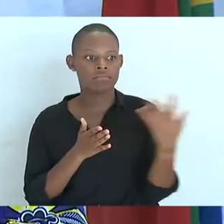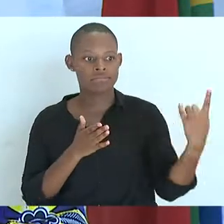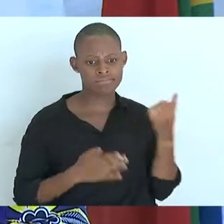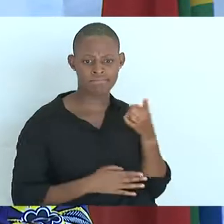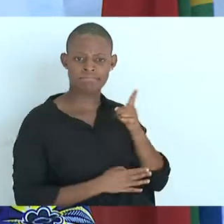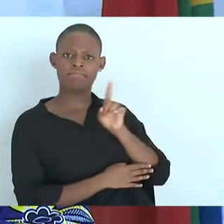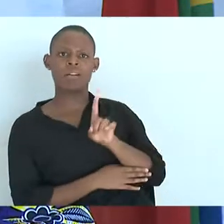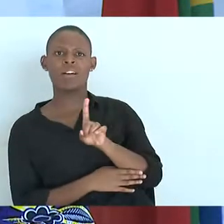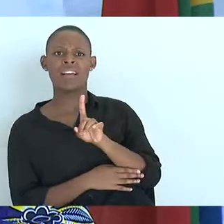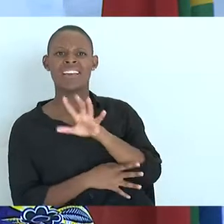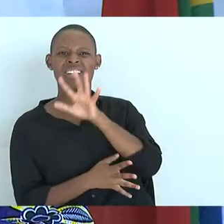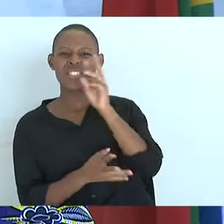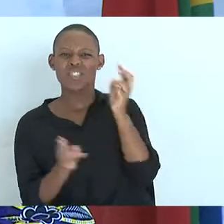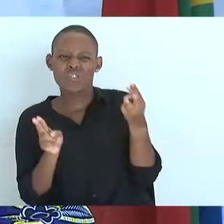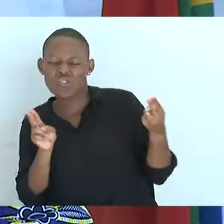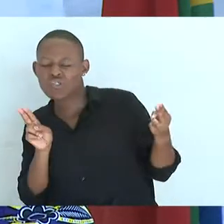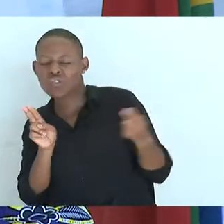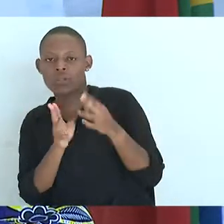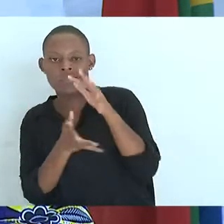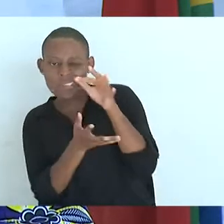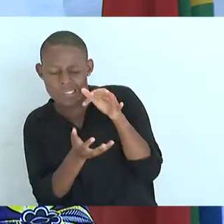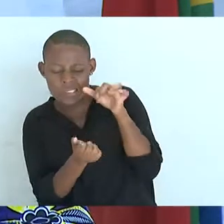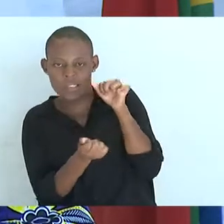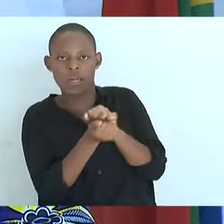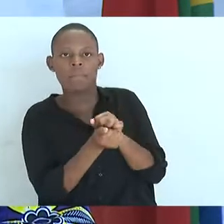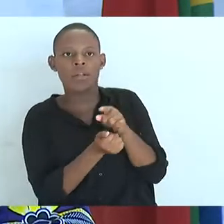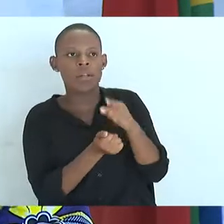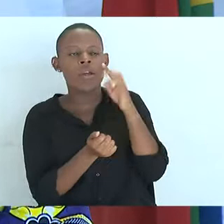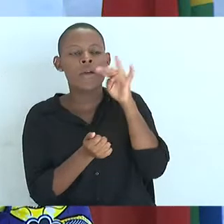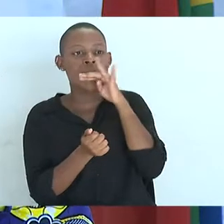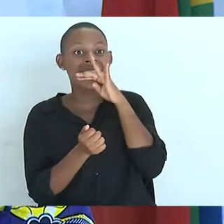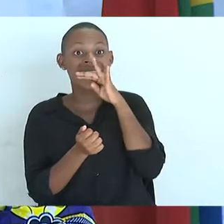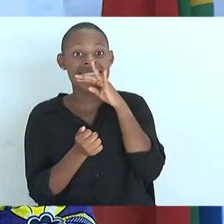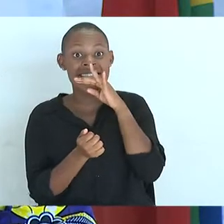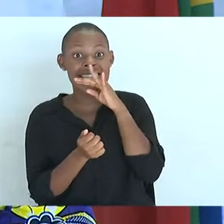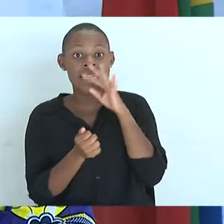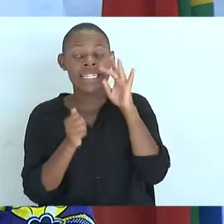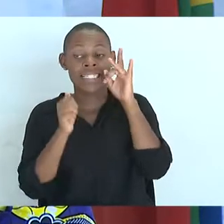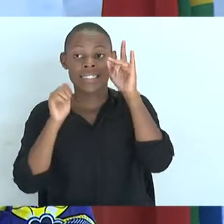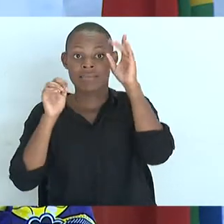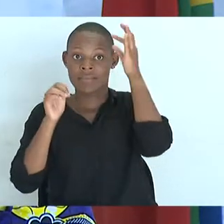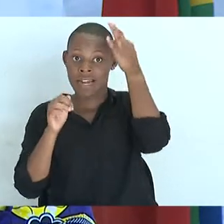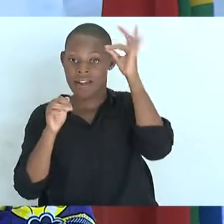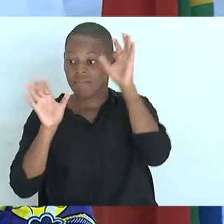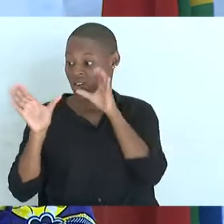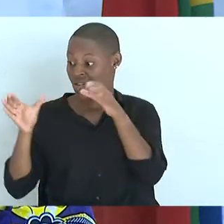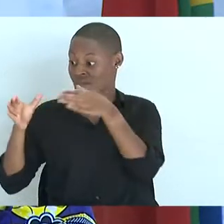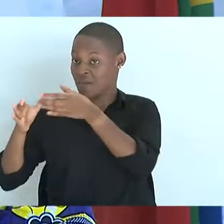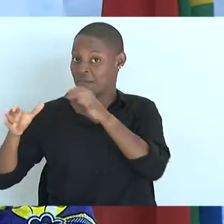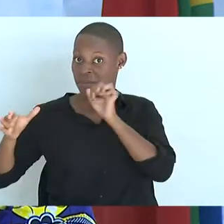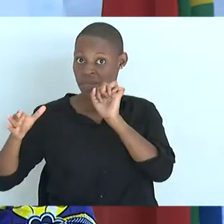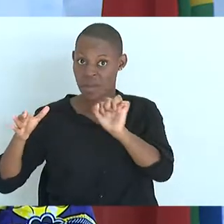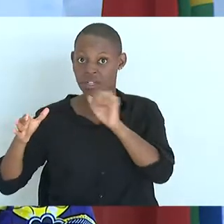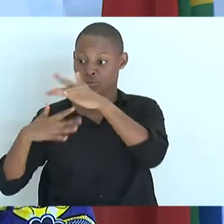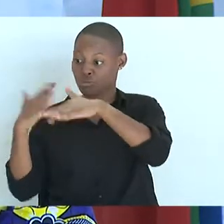brief perspective of the development